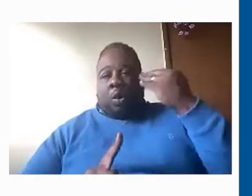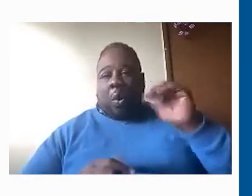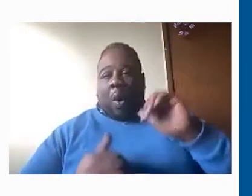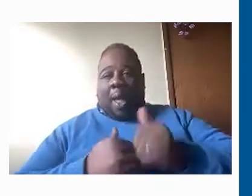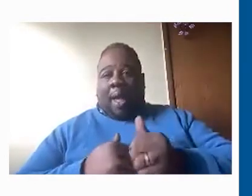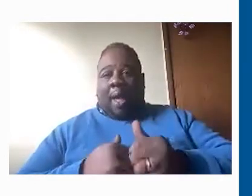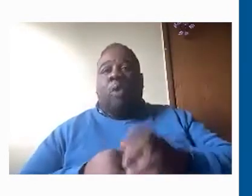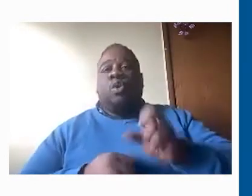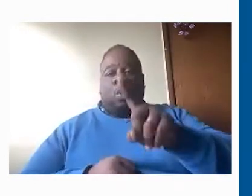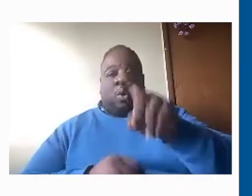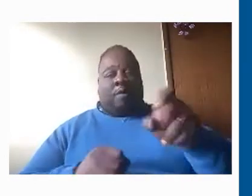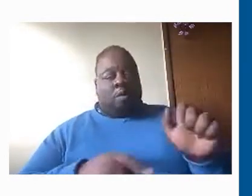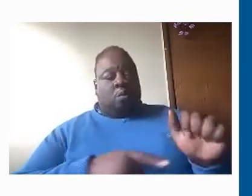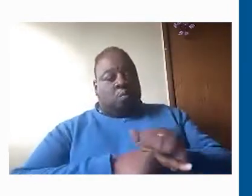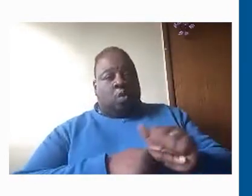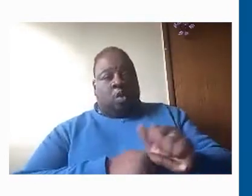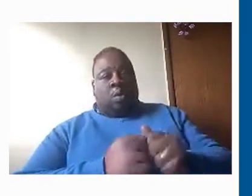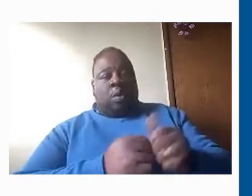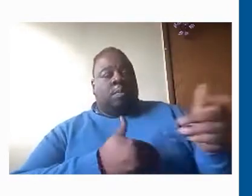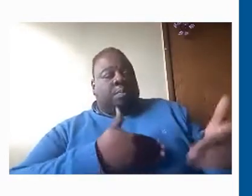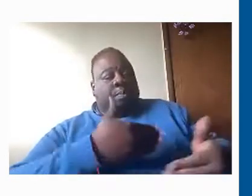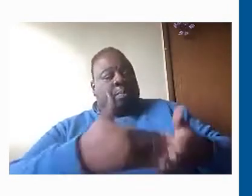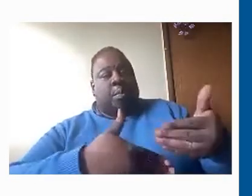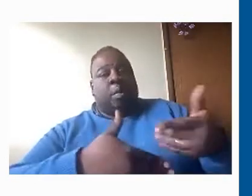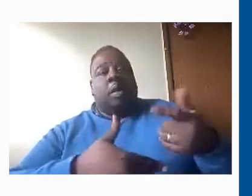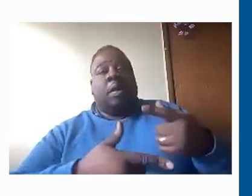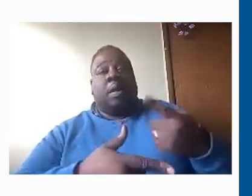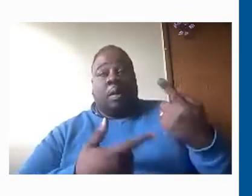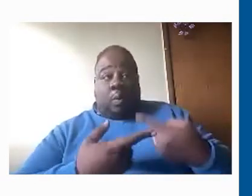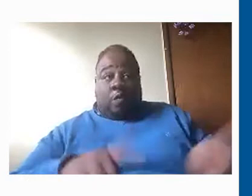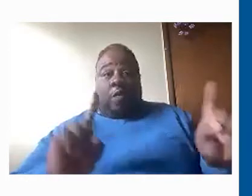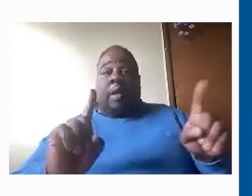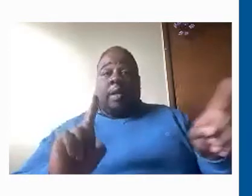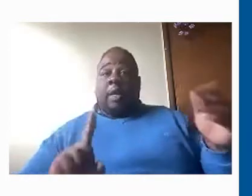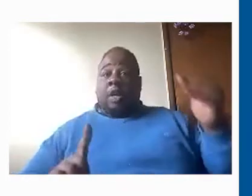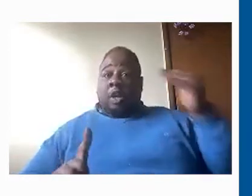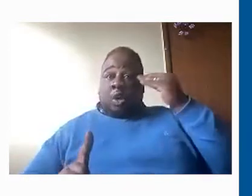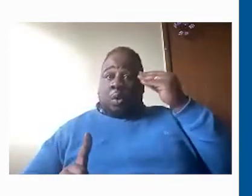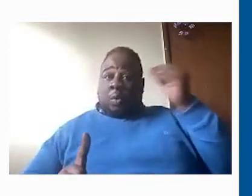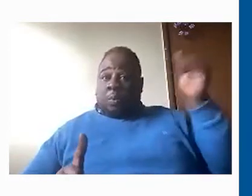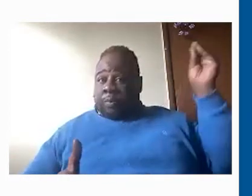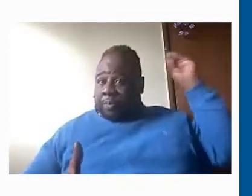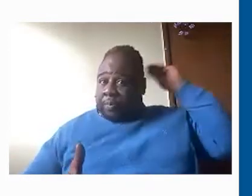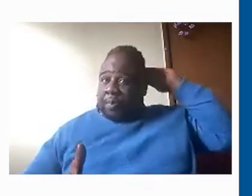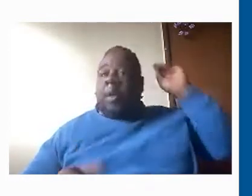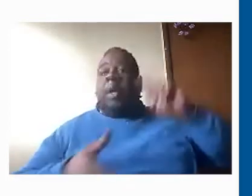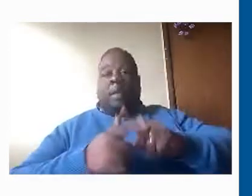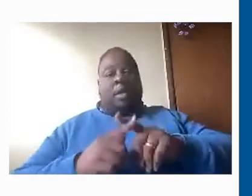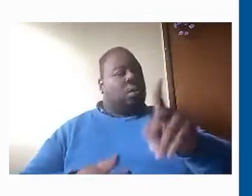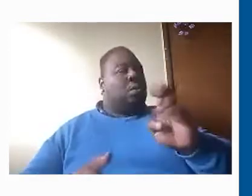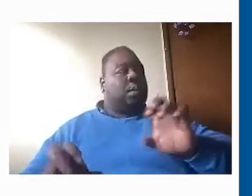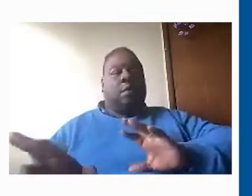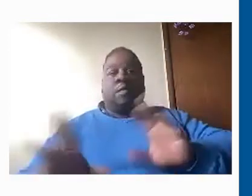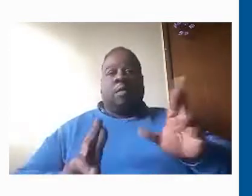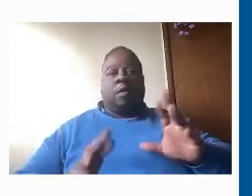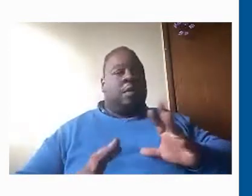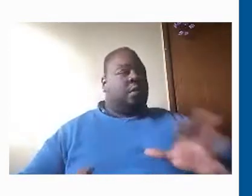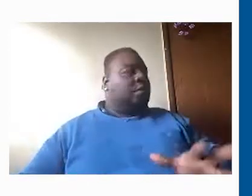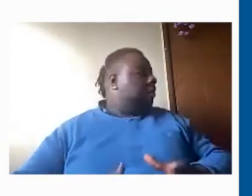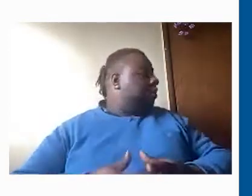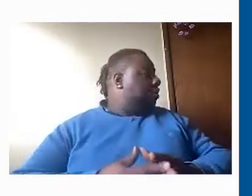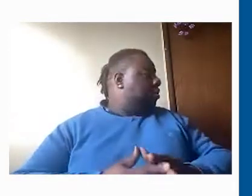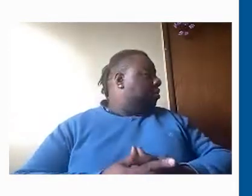Slide 4 dash personal emergent. So personal emergency preparedness, there are 3 steps, like I talked about before, the My Emergency